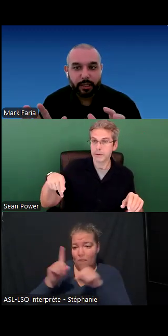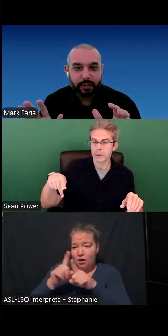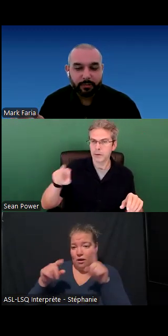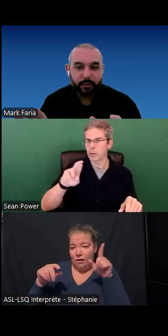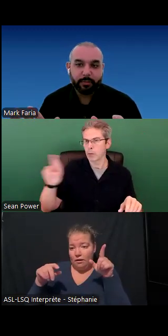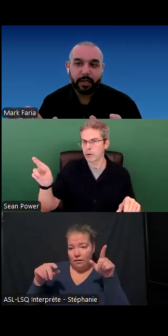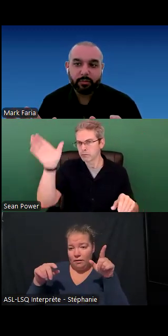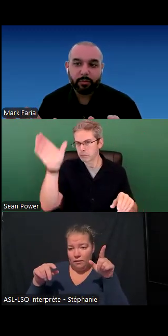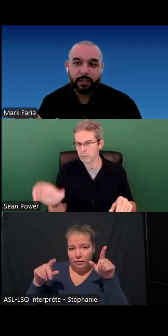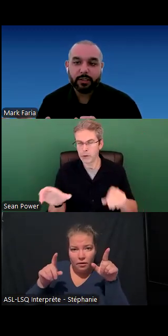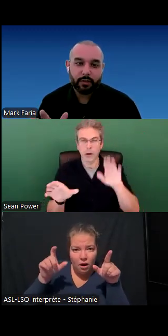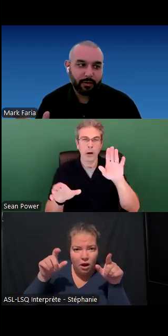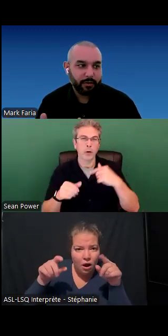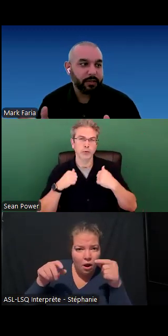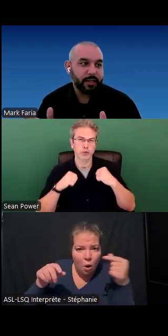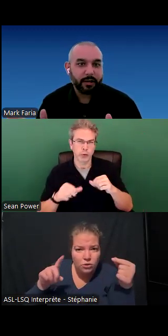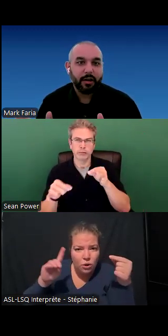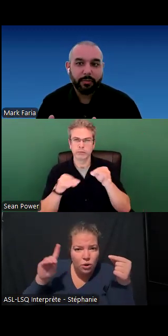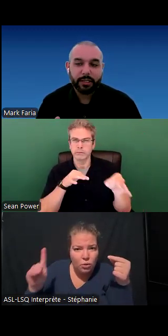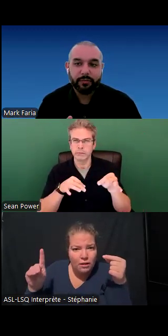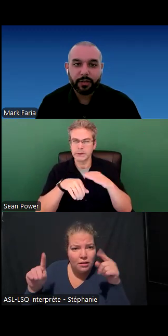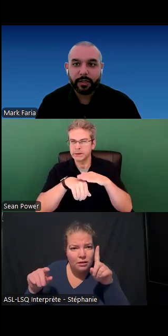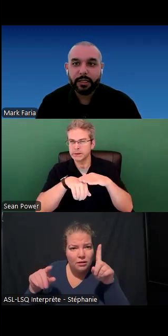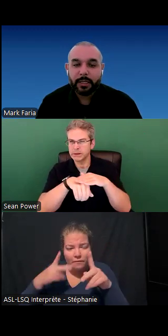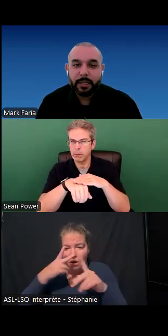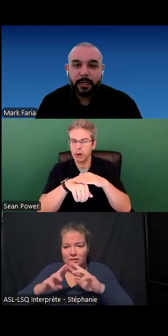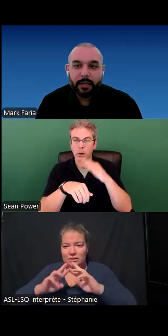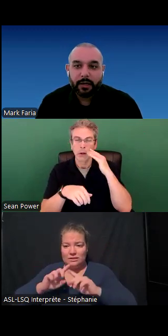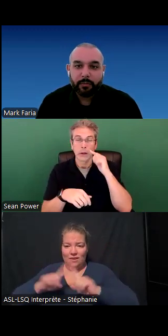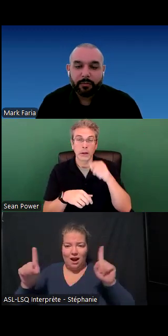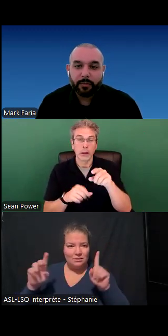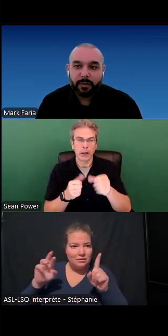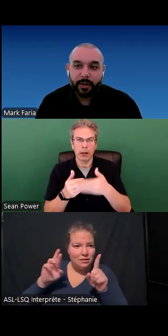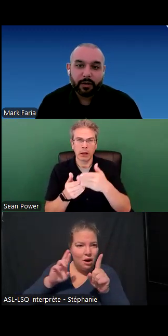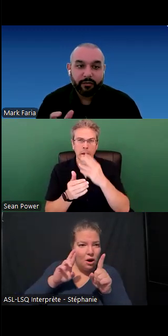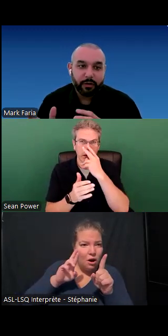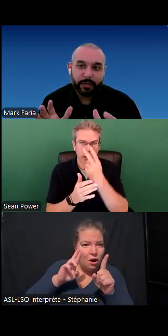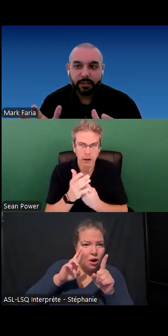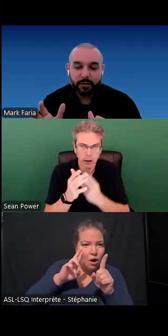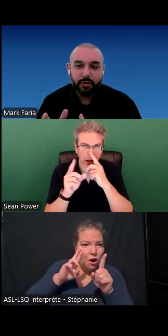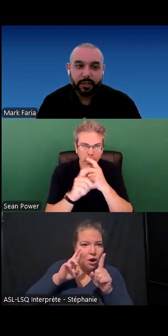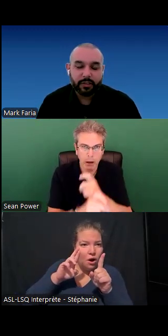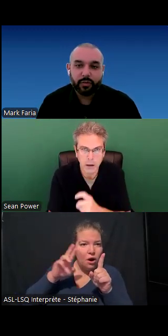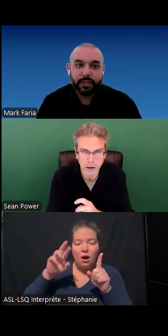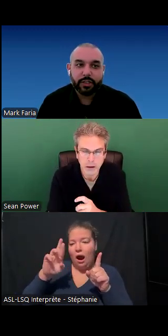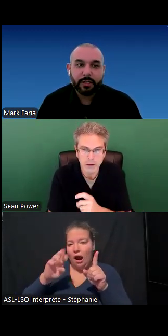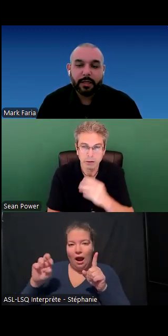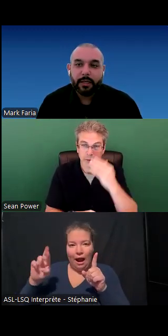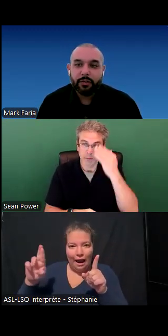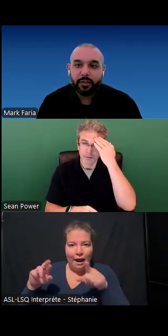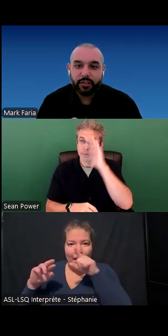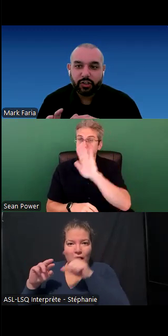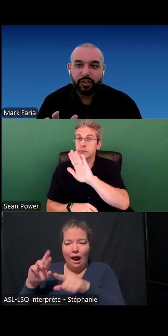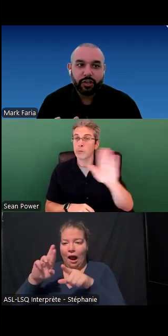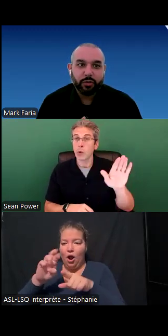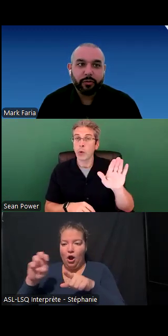general and as simple as possible because things can get complex very quickly. depending on everybody's unique situation.